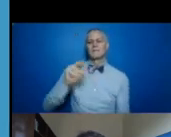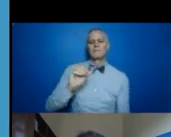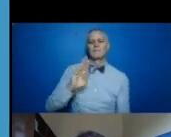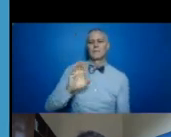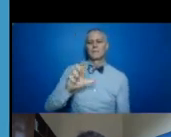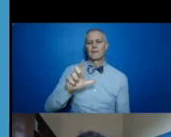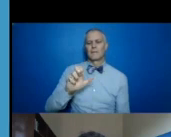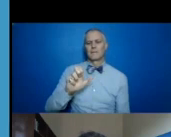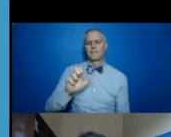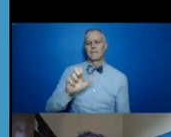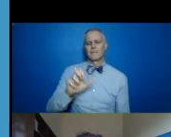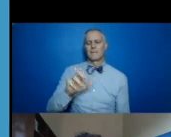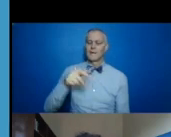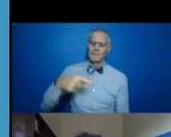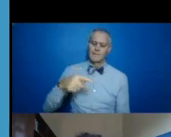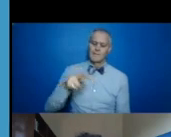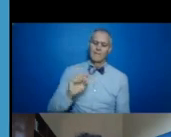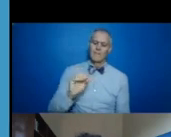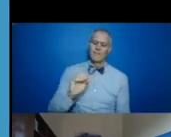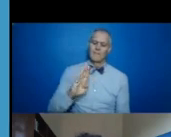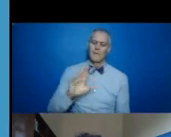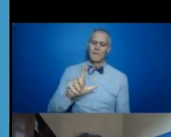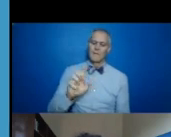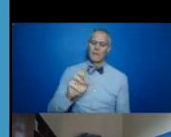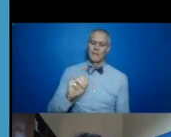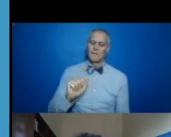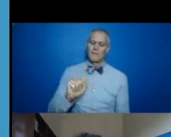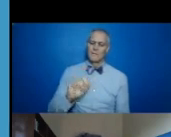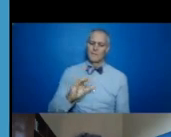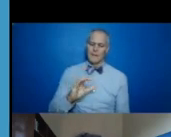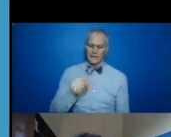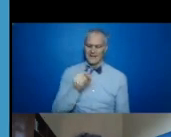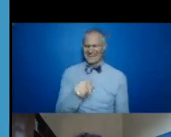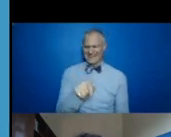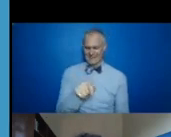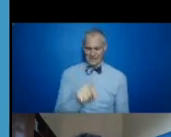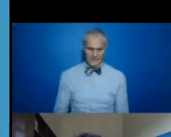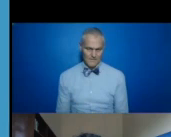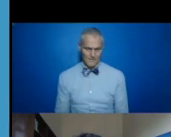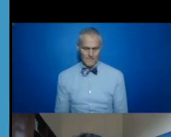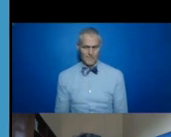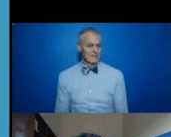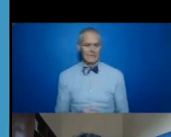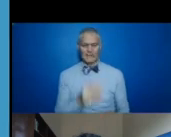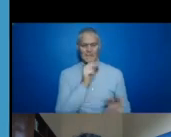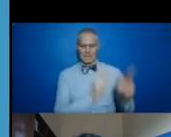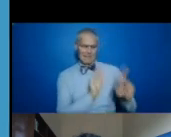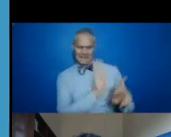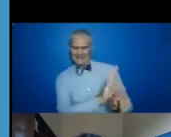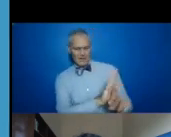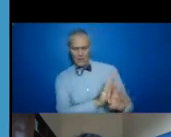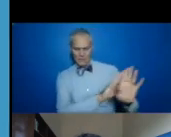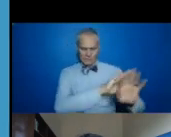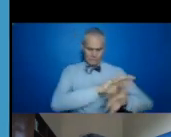to be engaged and to identify together what the problematic looks like. So if people aren't the problem